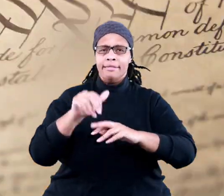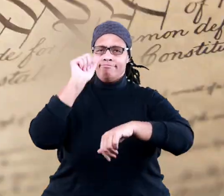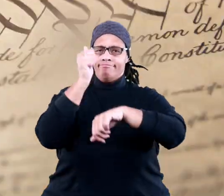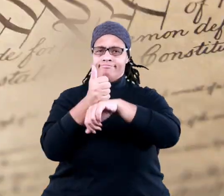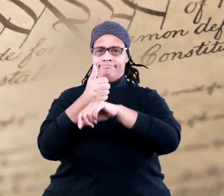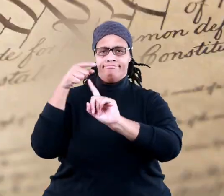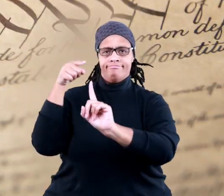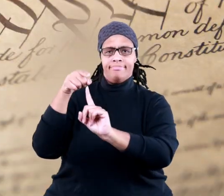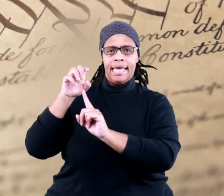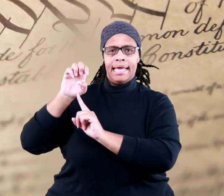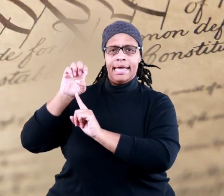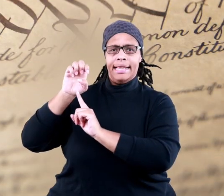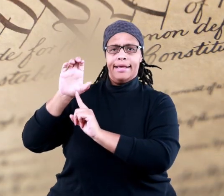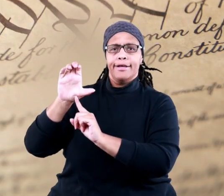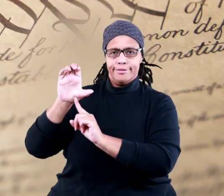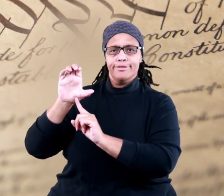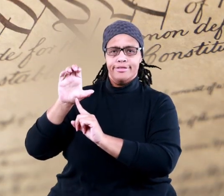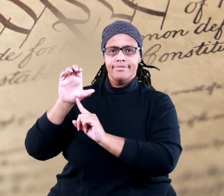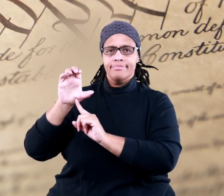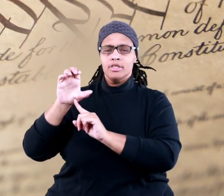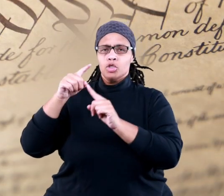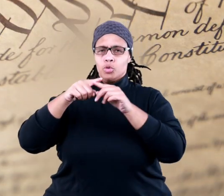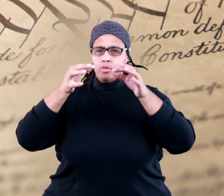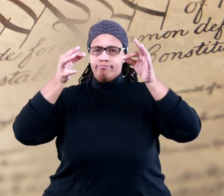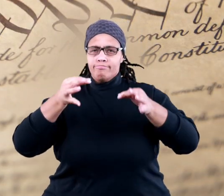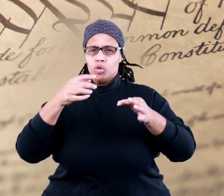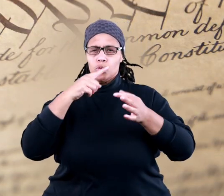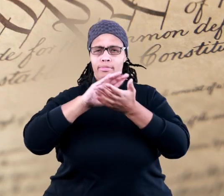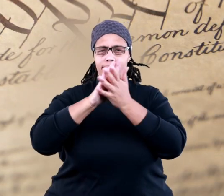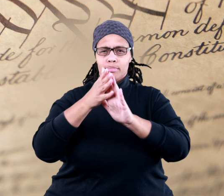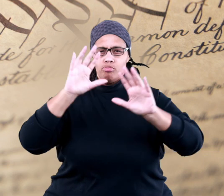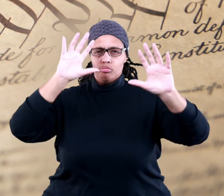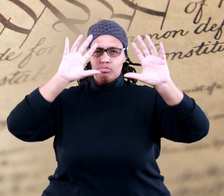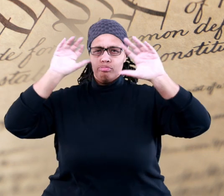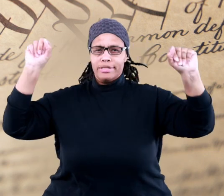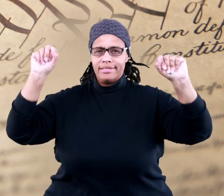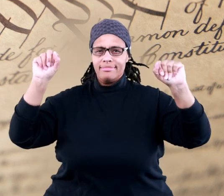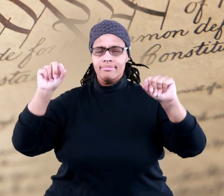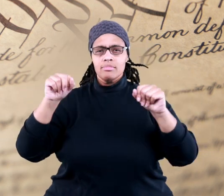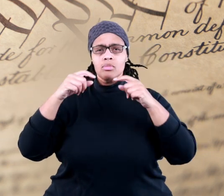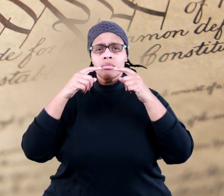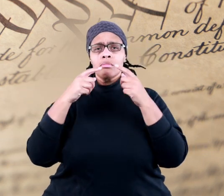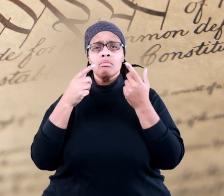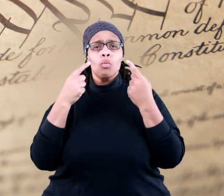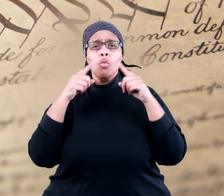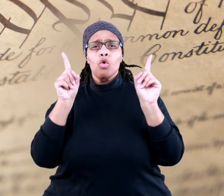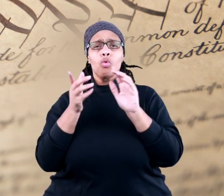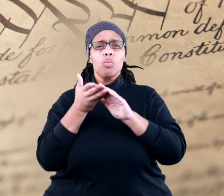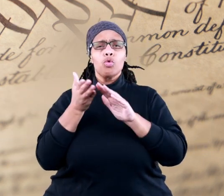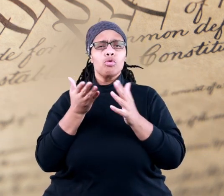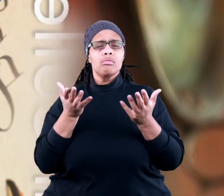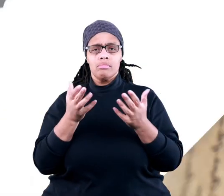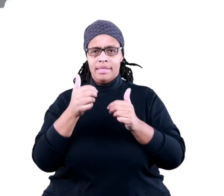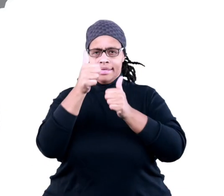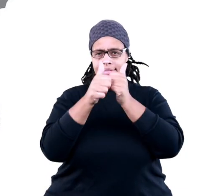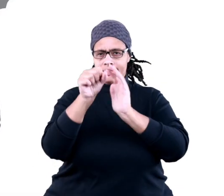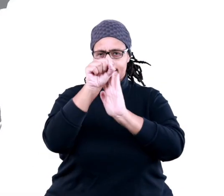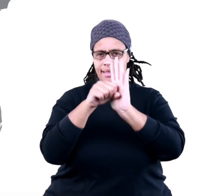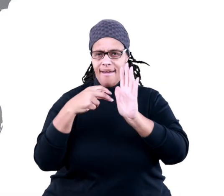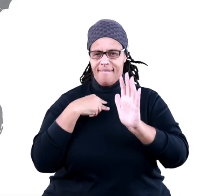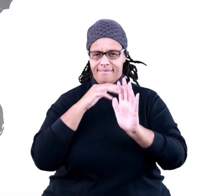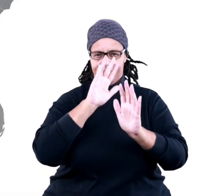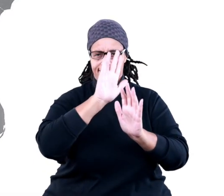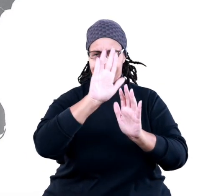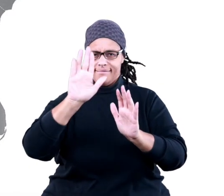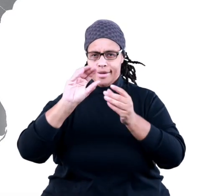they established something called the Electoral College to determine who becomes president. It works like this. Each state